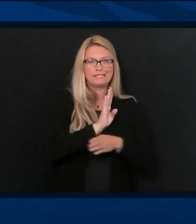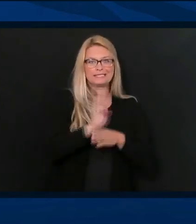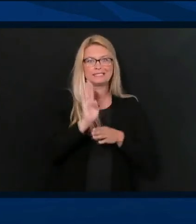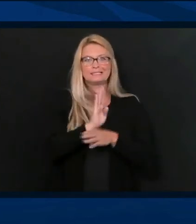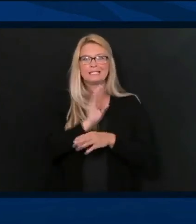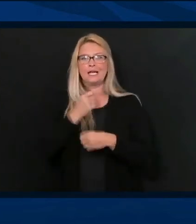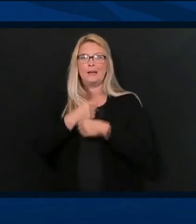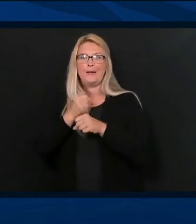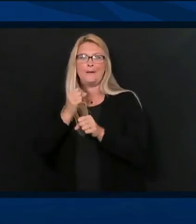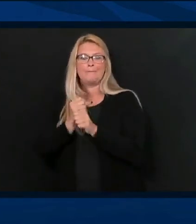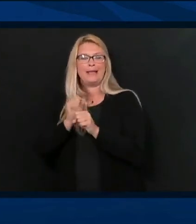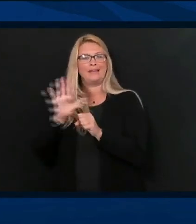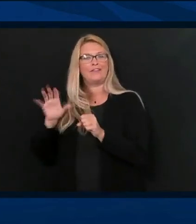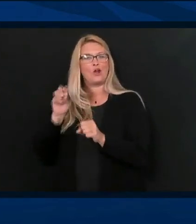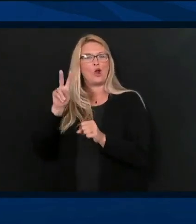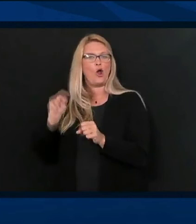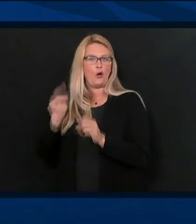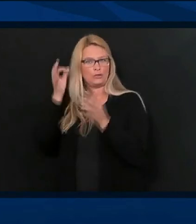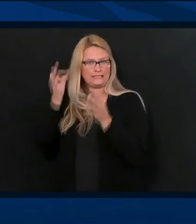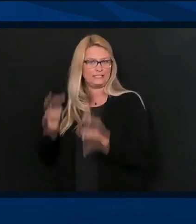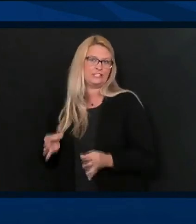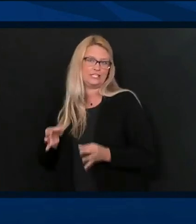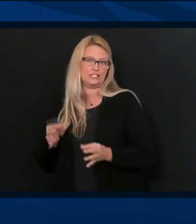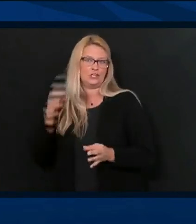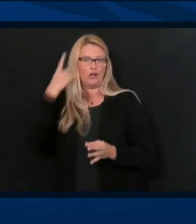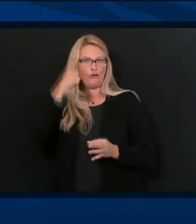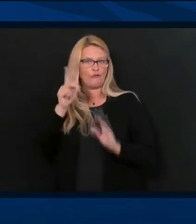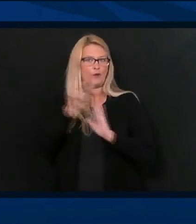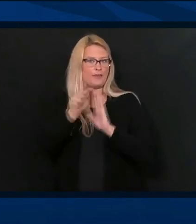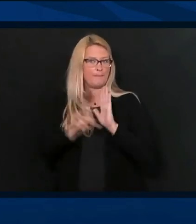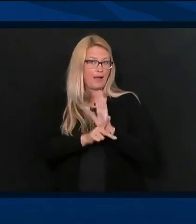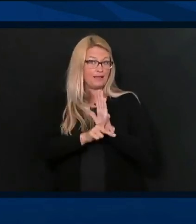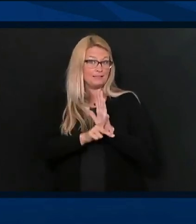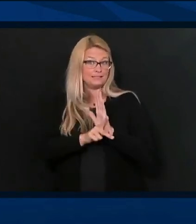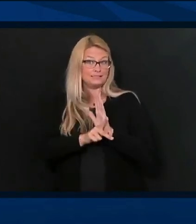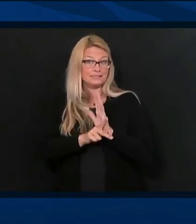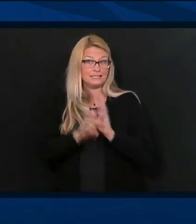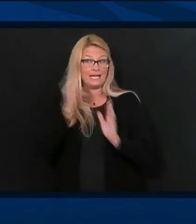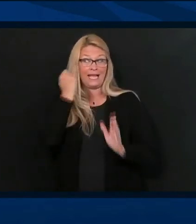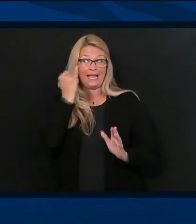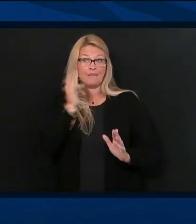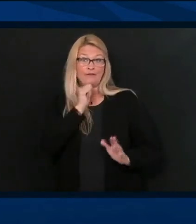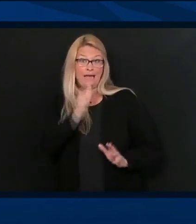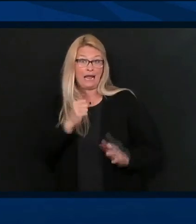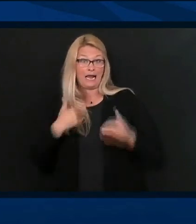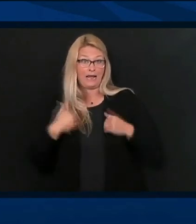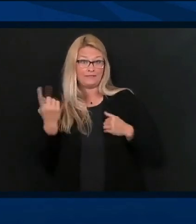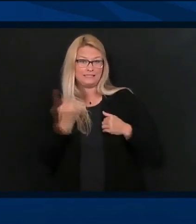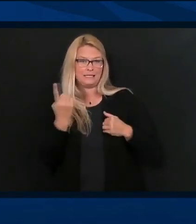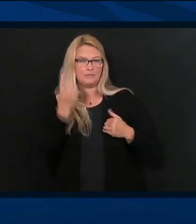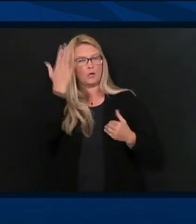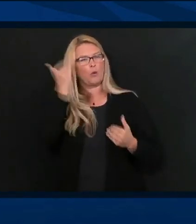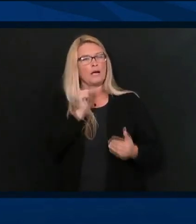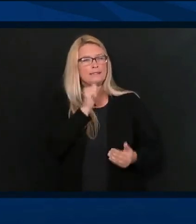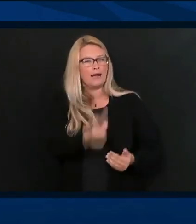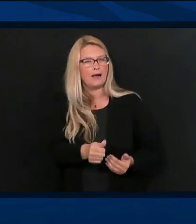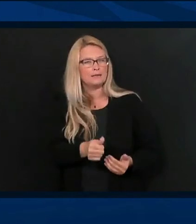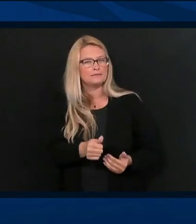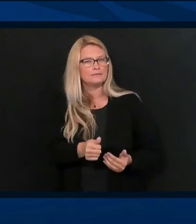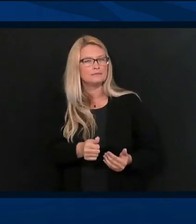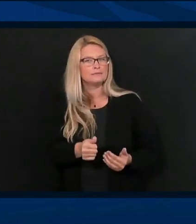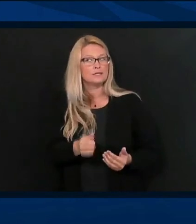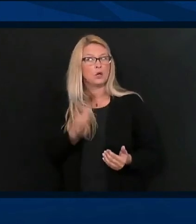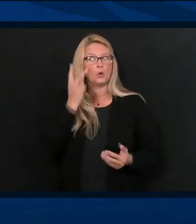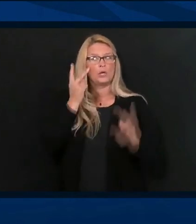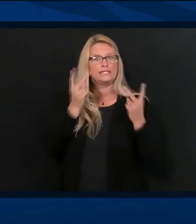sort of implementations for the policies that we have on books? And if there isn't something like that, why not? If we're saying that this